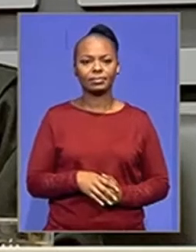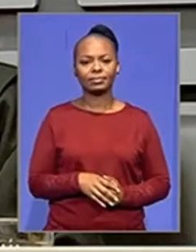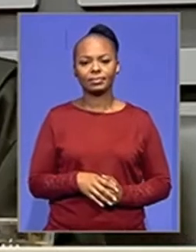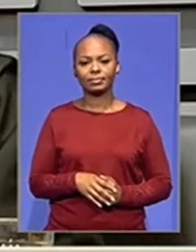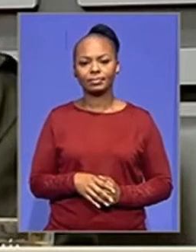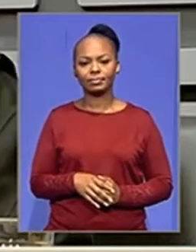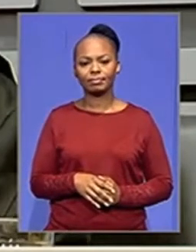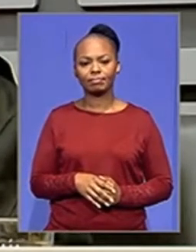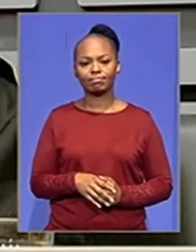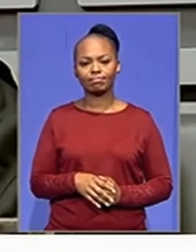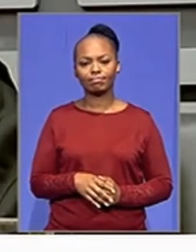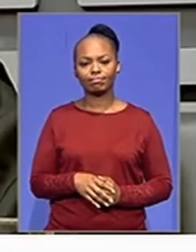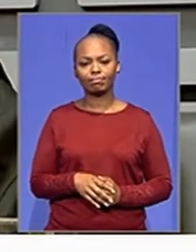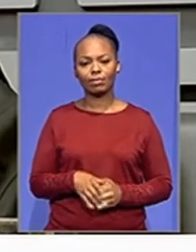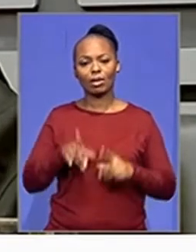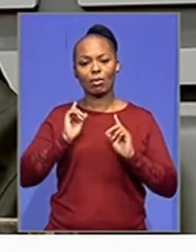The following order is made.